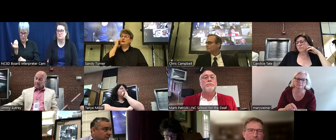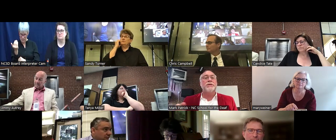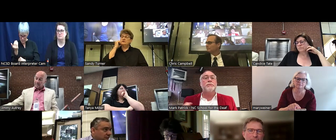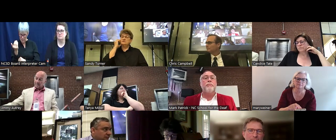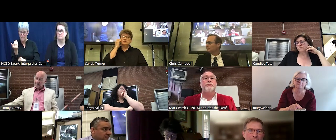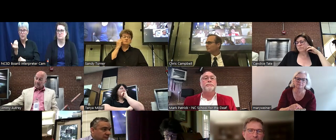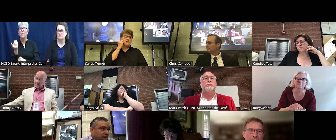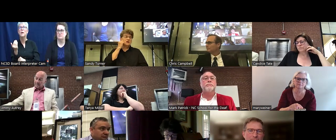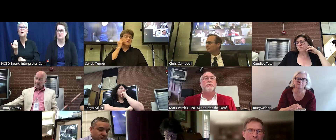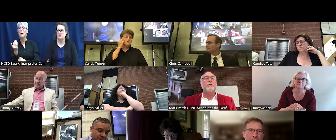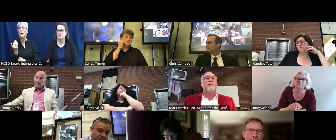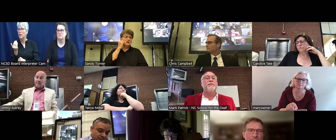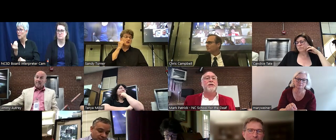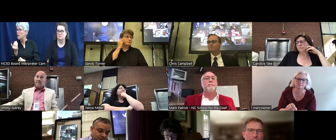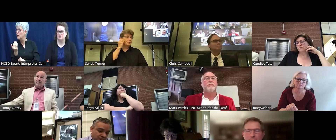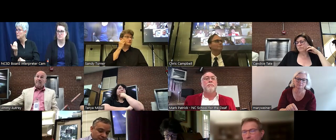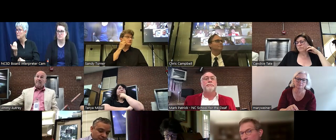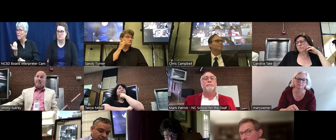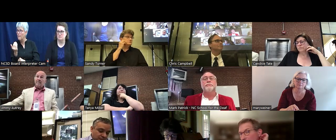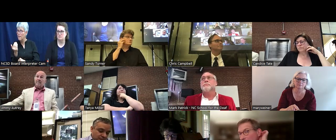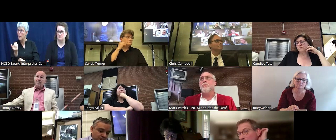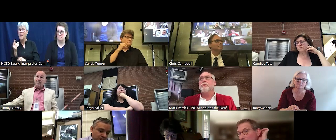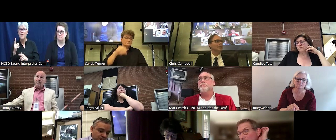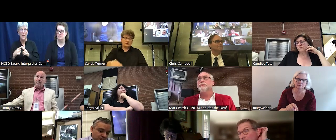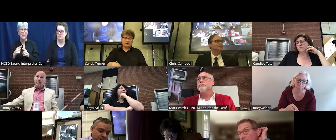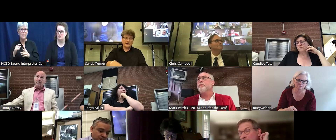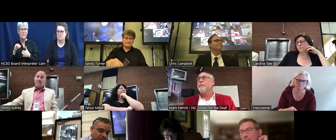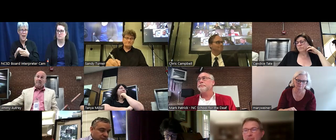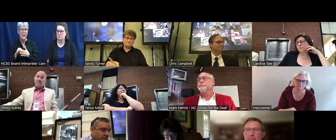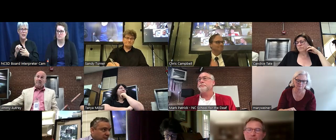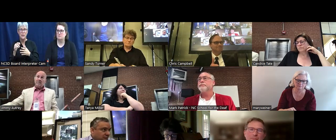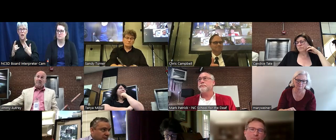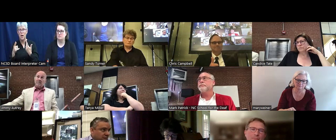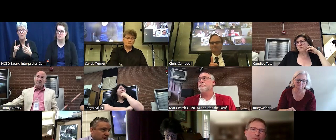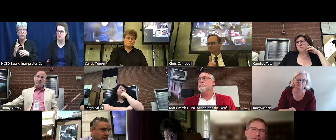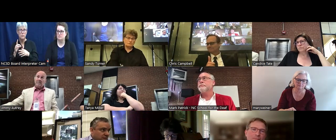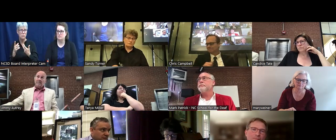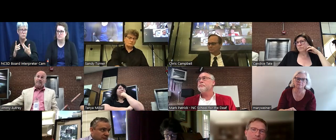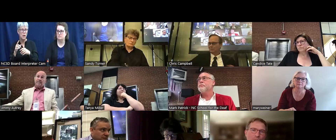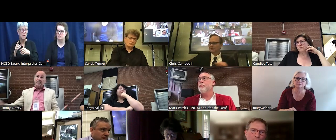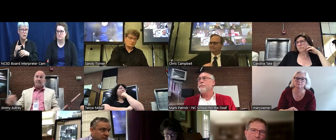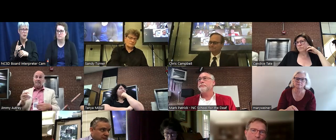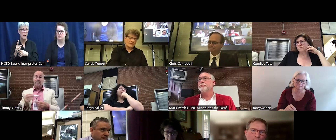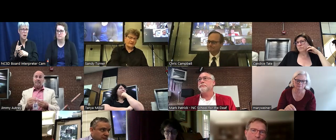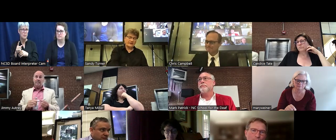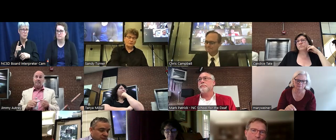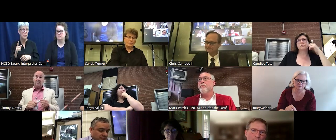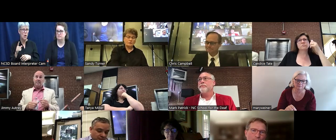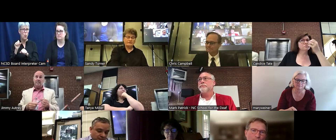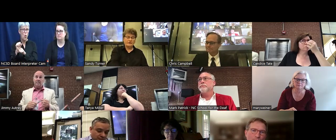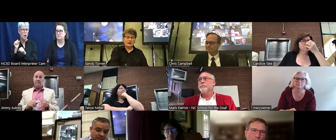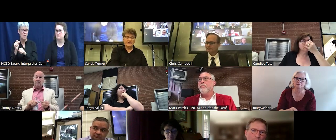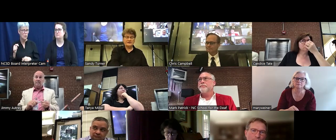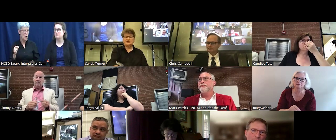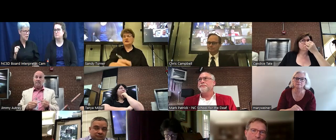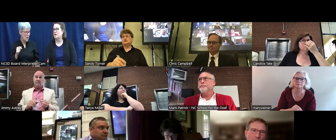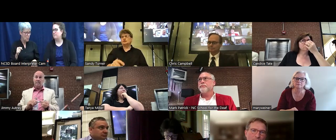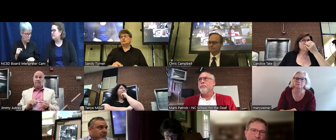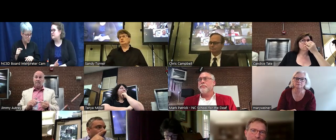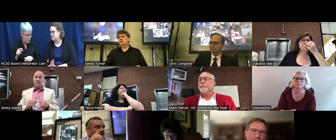be a business meeting in person. Okay? Perfect. And then we will follow